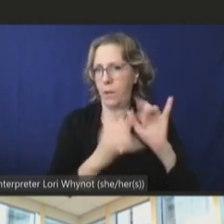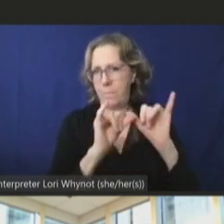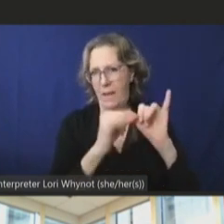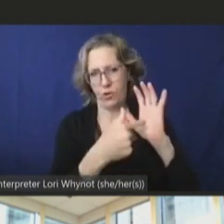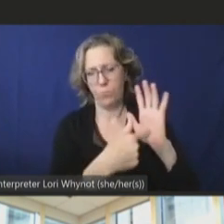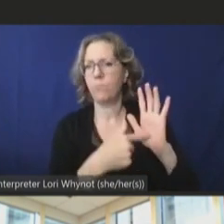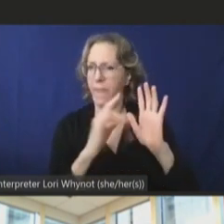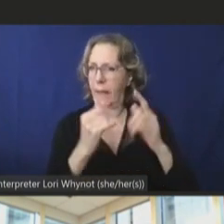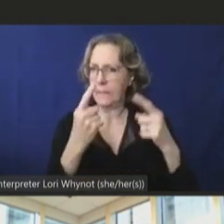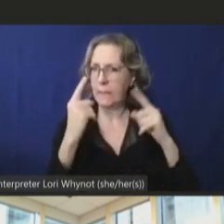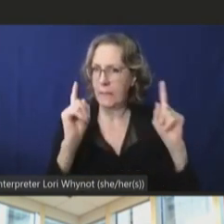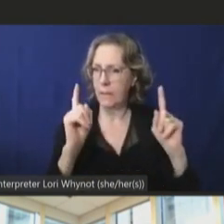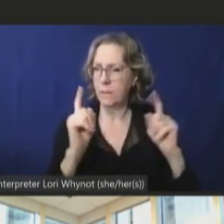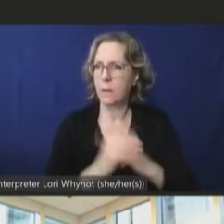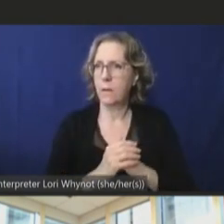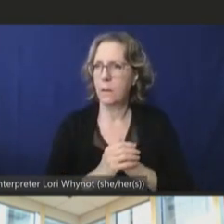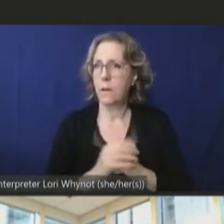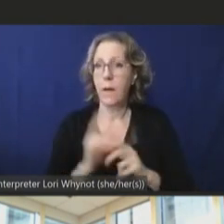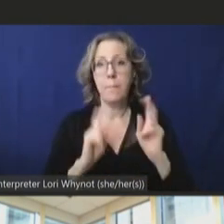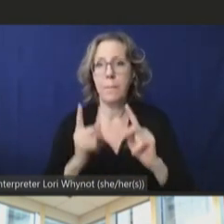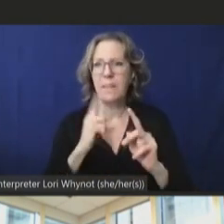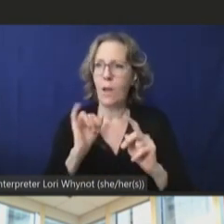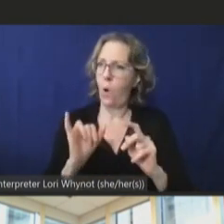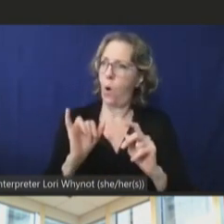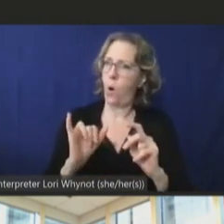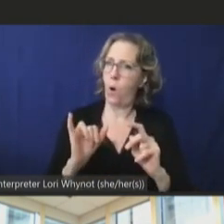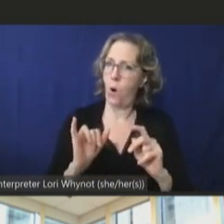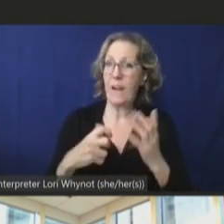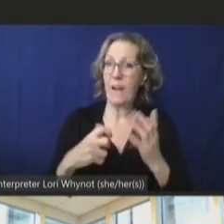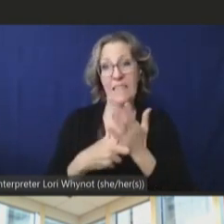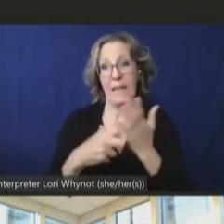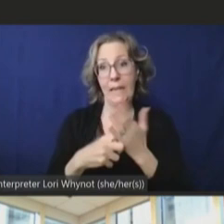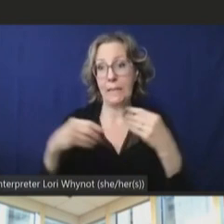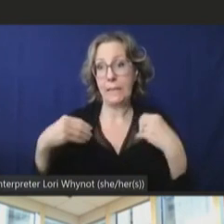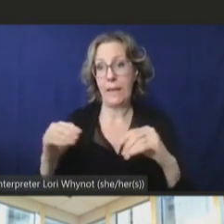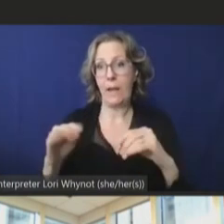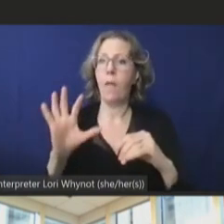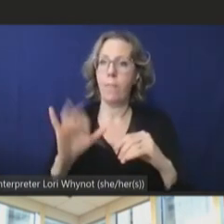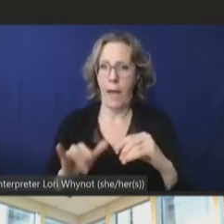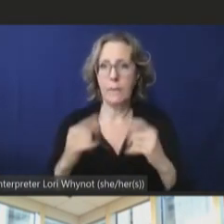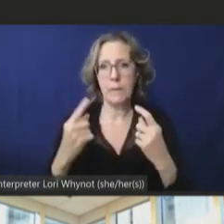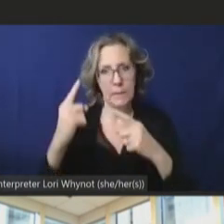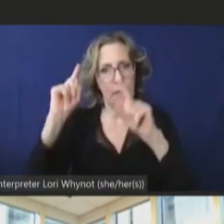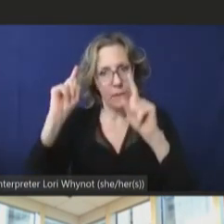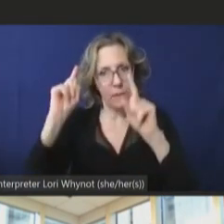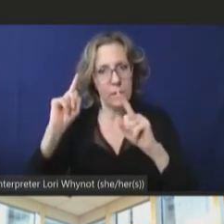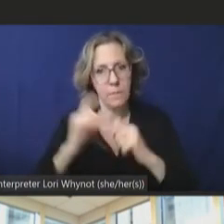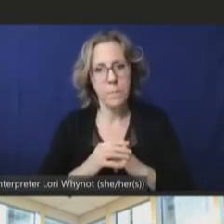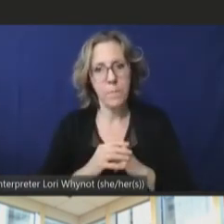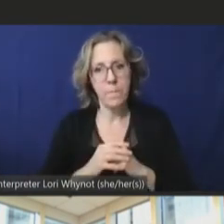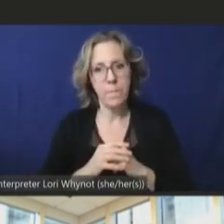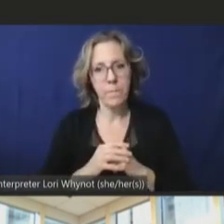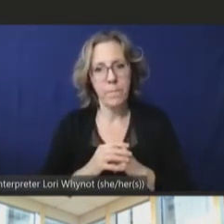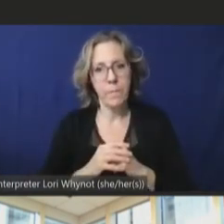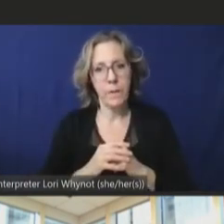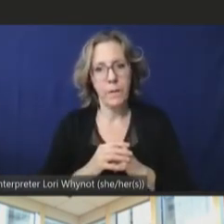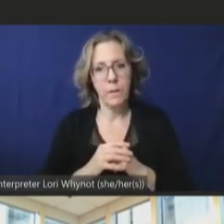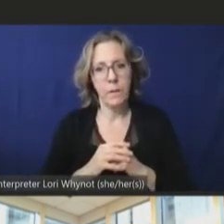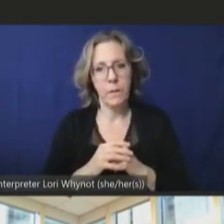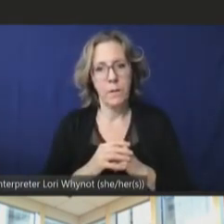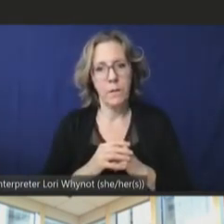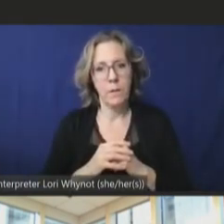you could say, oh, ticket sales, that's a level, you know, that's a level of success, or, you know, kind